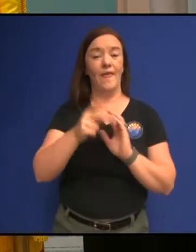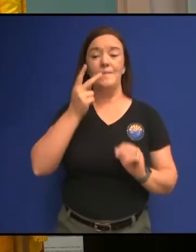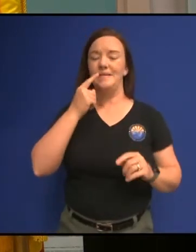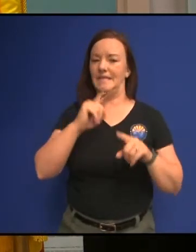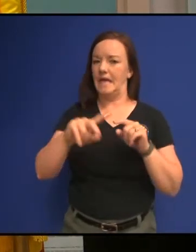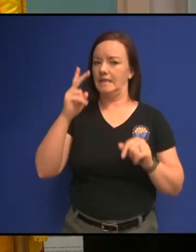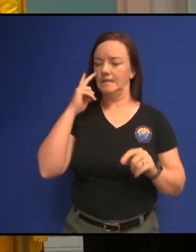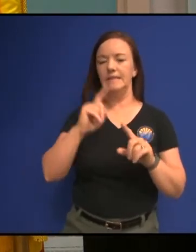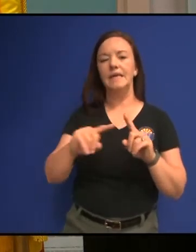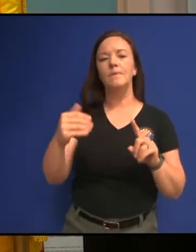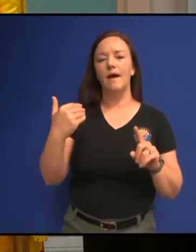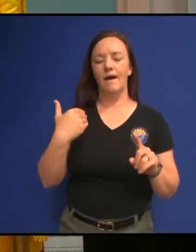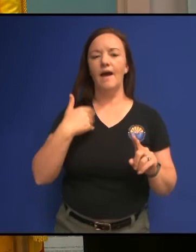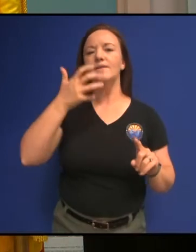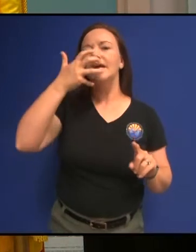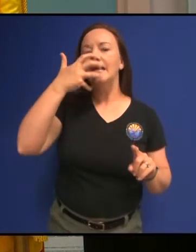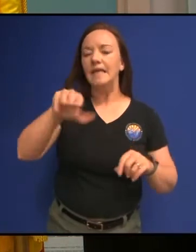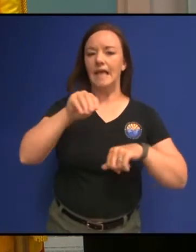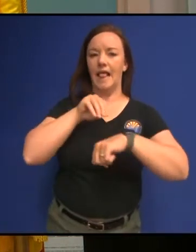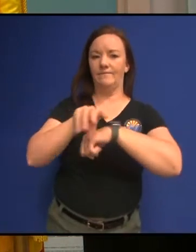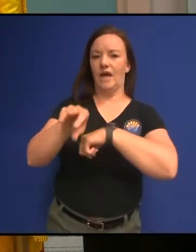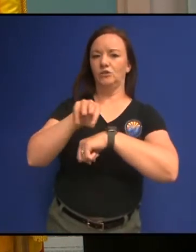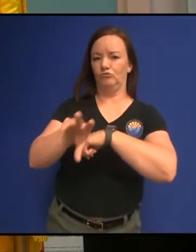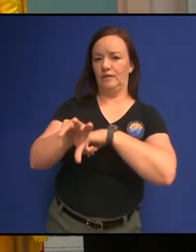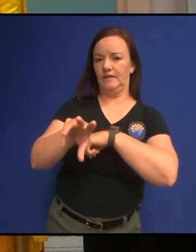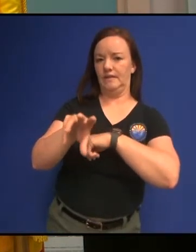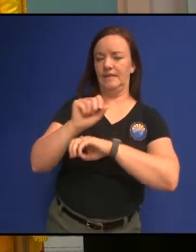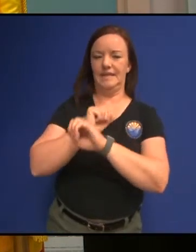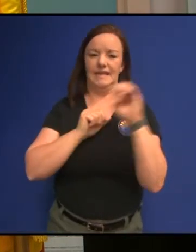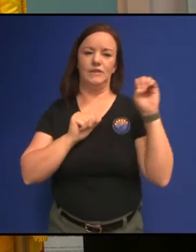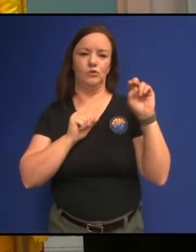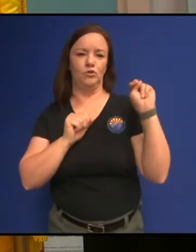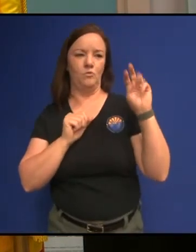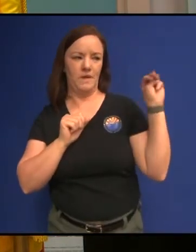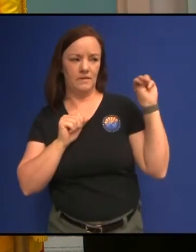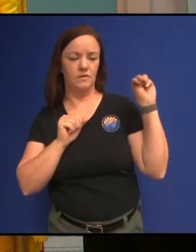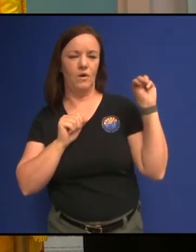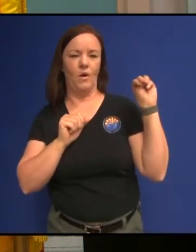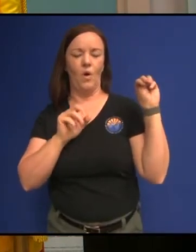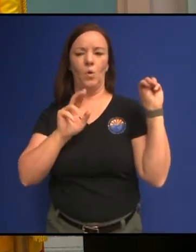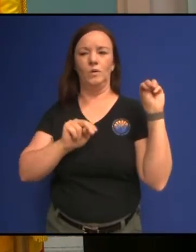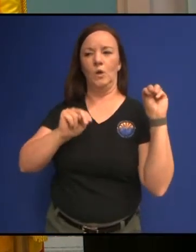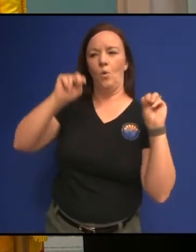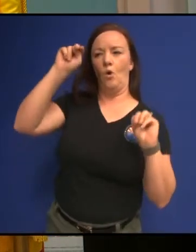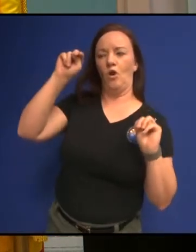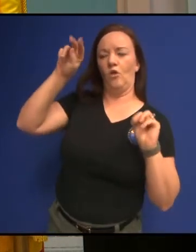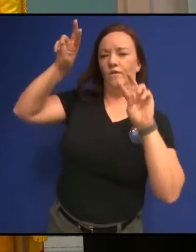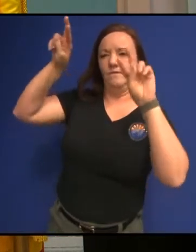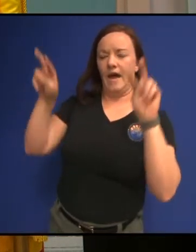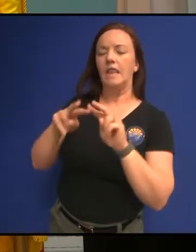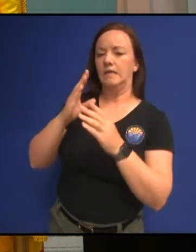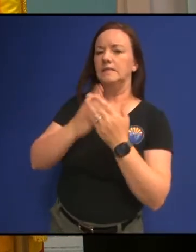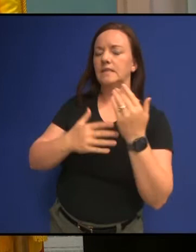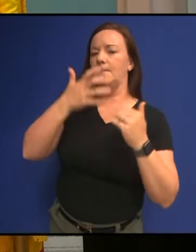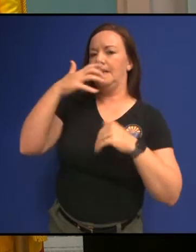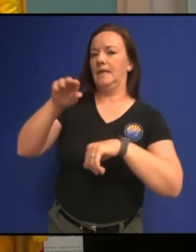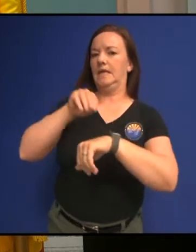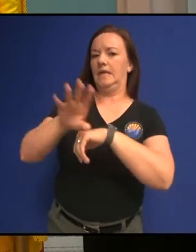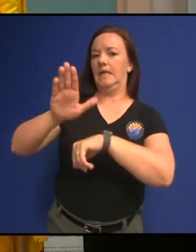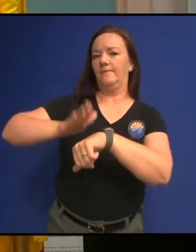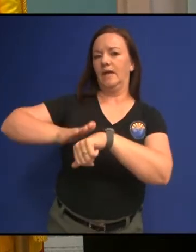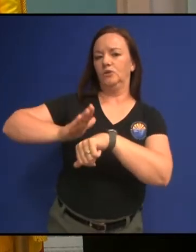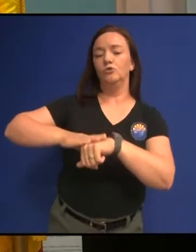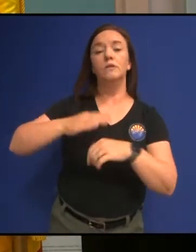is a heat advisory out for the eastern parts of New Mexico and even some of these northern valleys. So again, hot